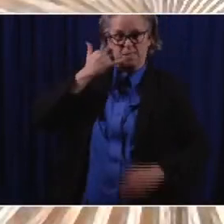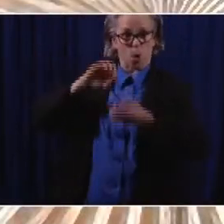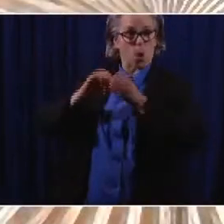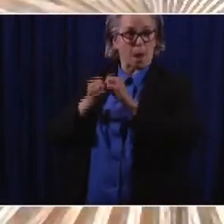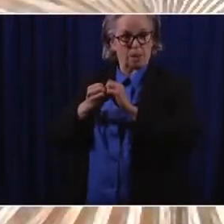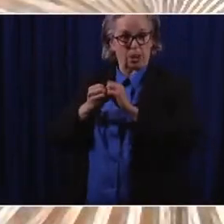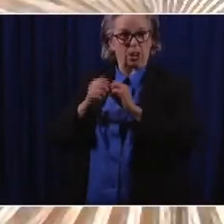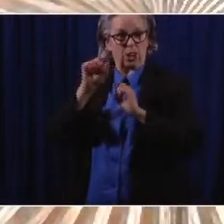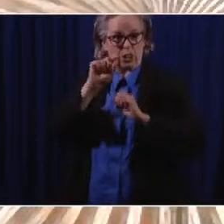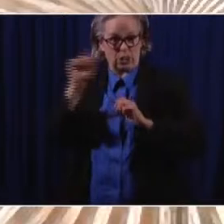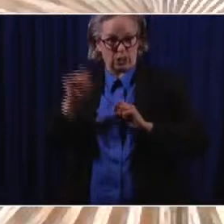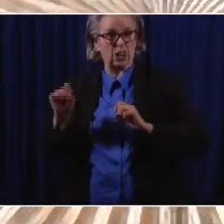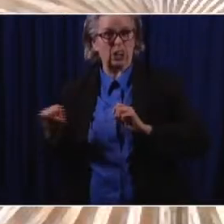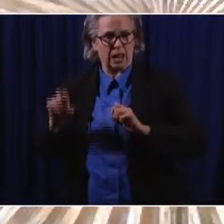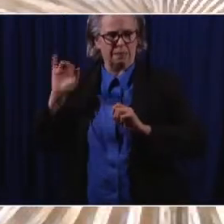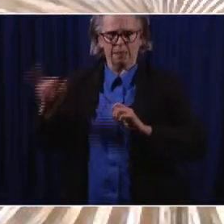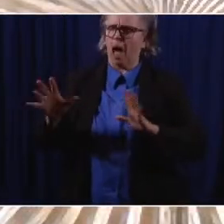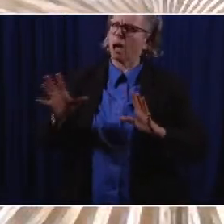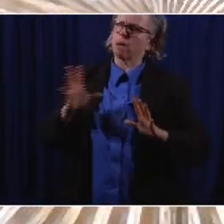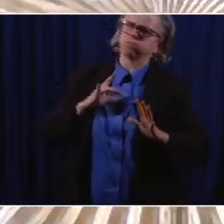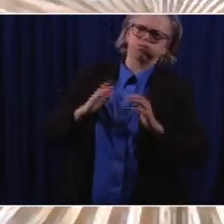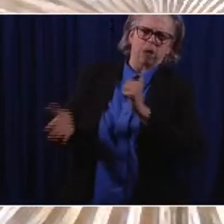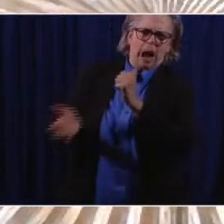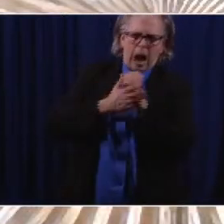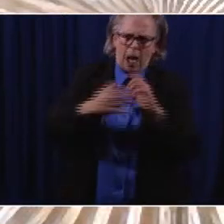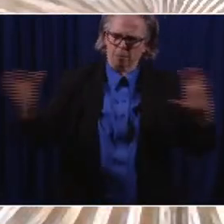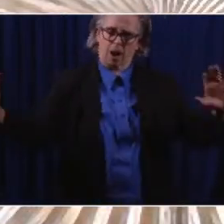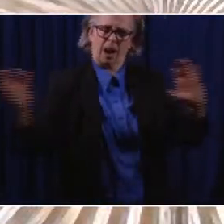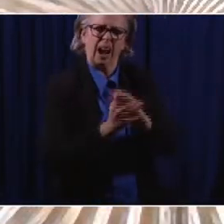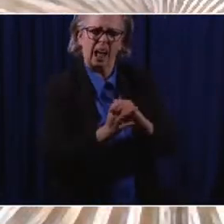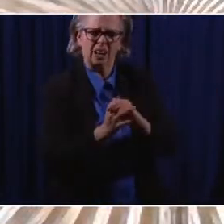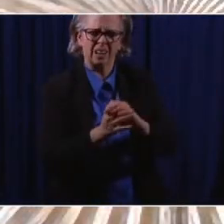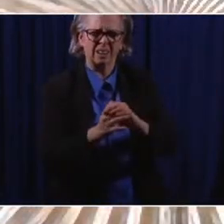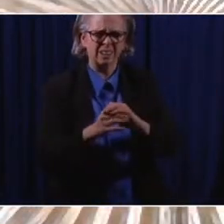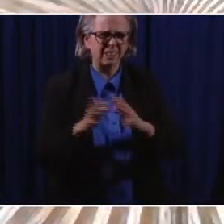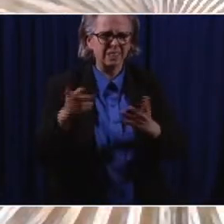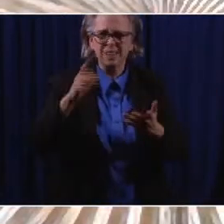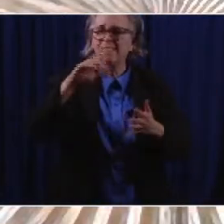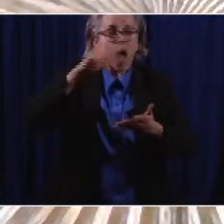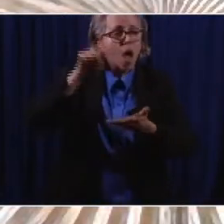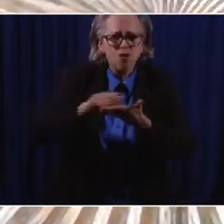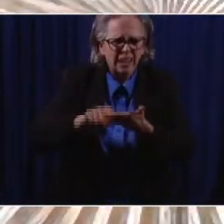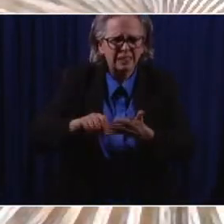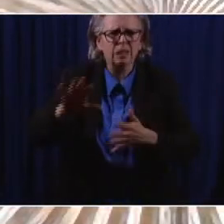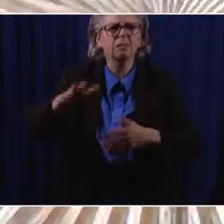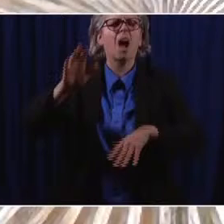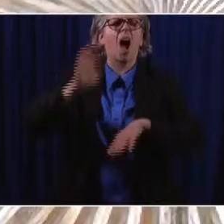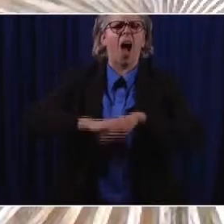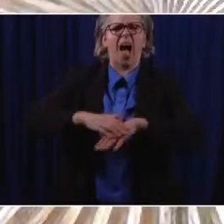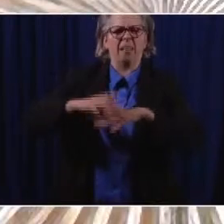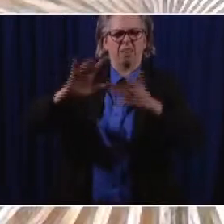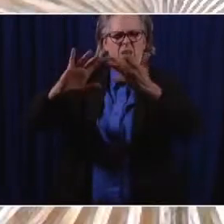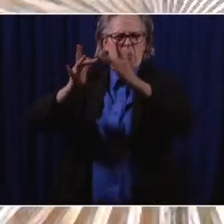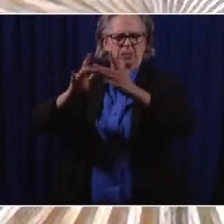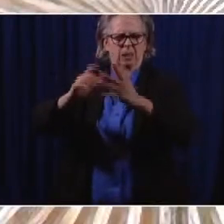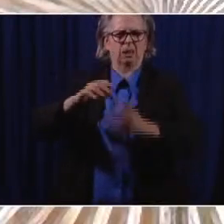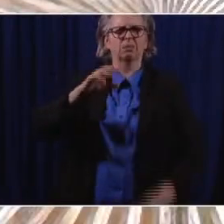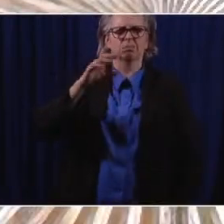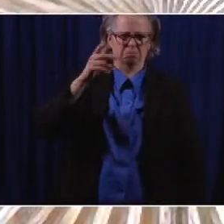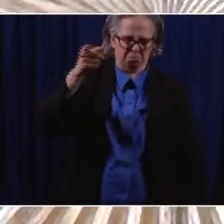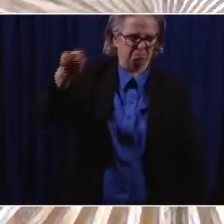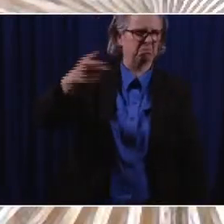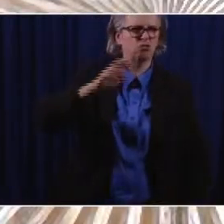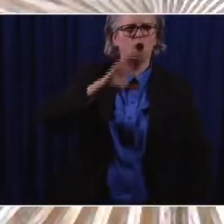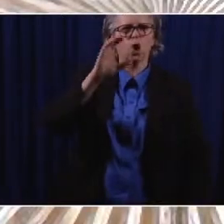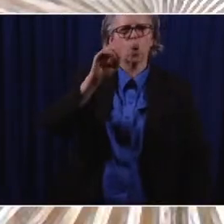1-800-720-9616. And if you don't catch it live here today, we have that up on the coronavirus website. So even though it says